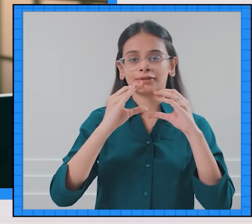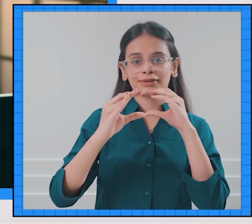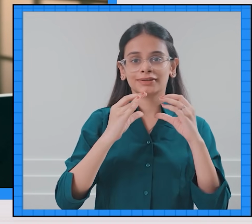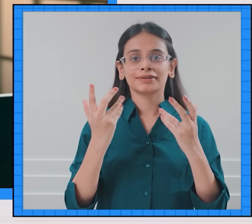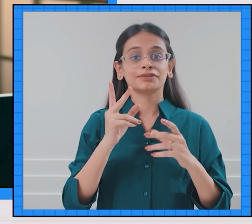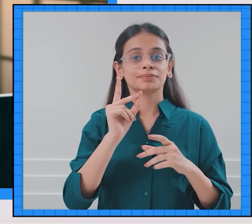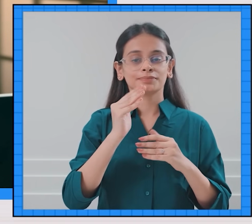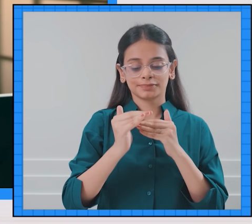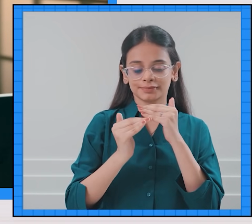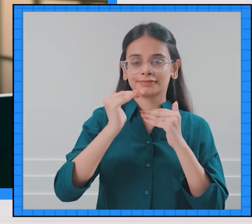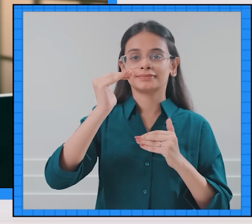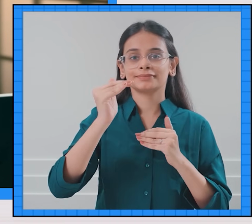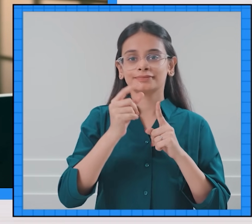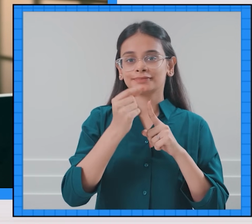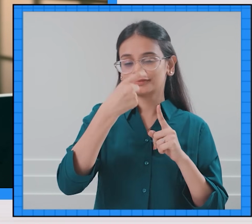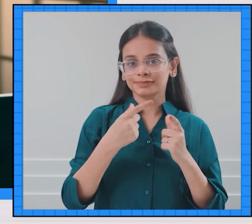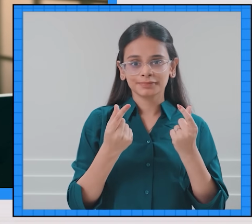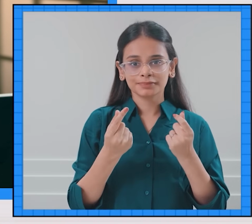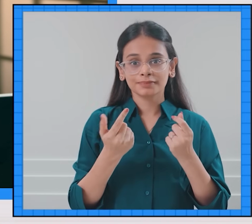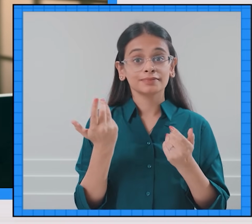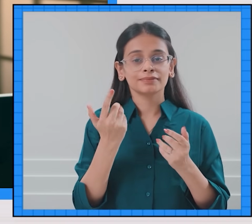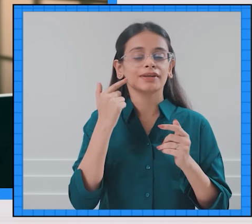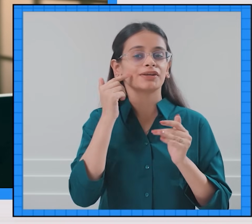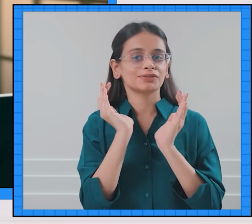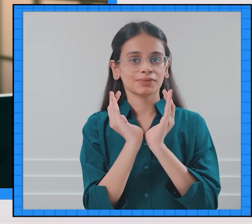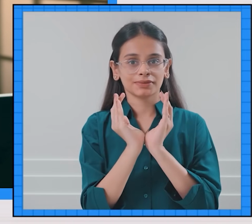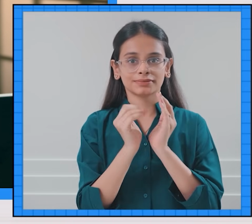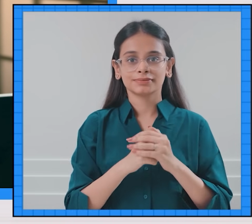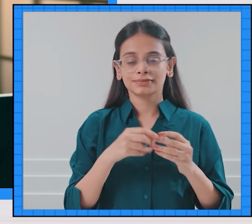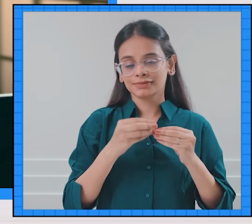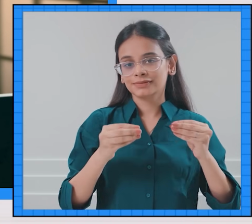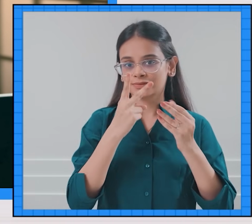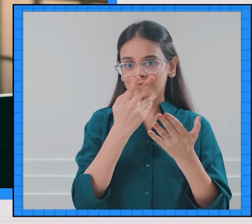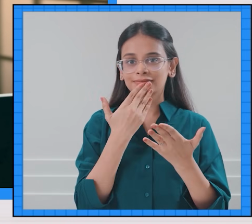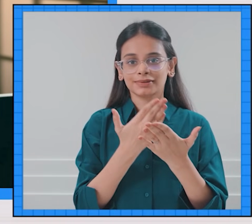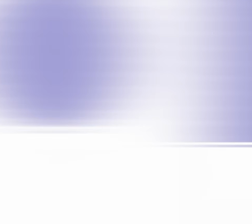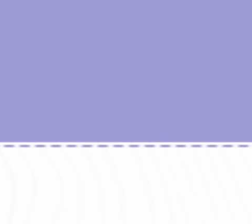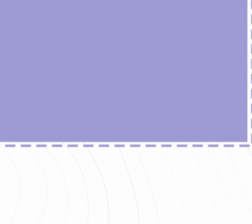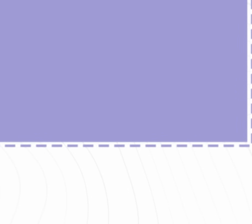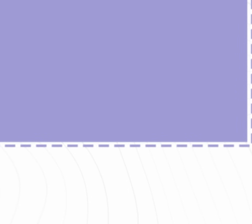the second building block of personal finance journey, that's insurance. I'll see you guys soon.